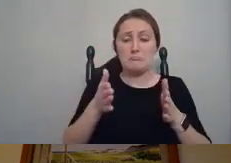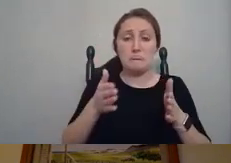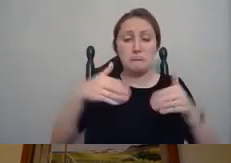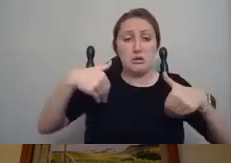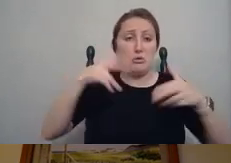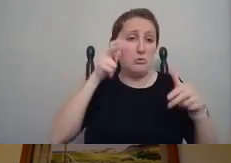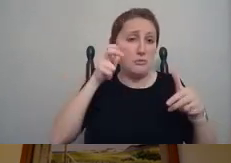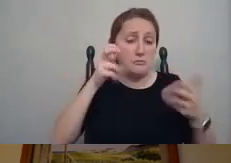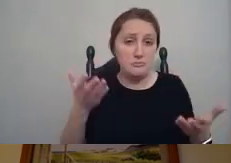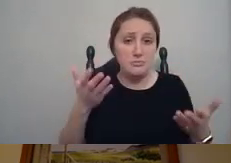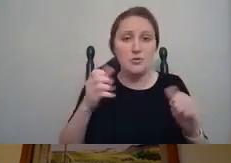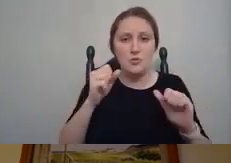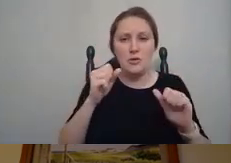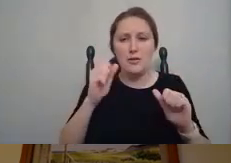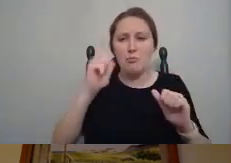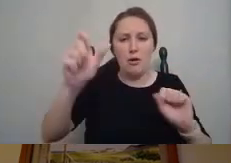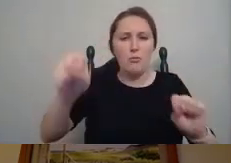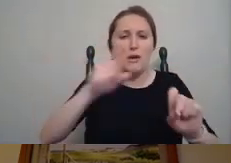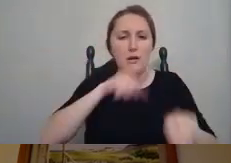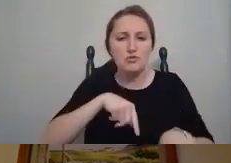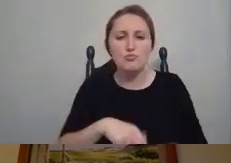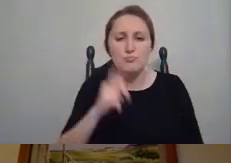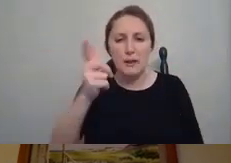That's a question we can get back to you on.